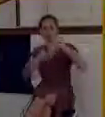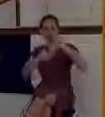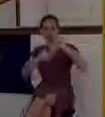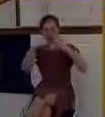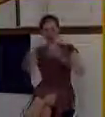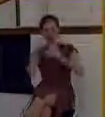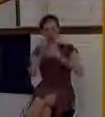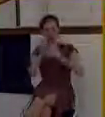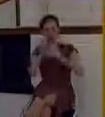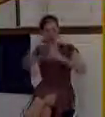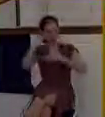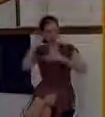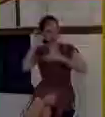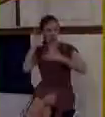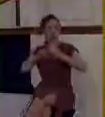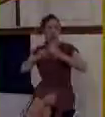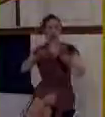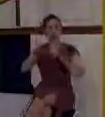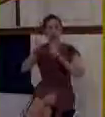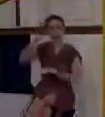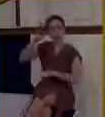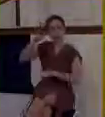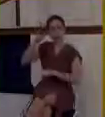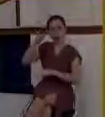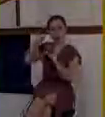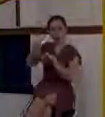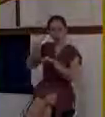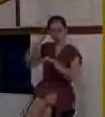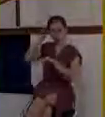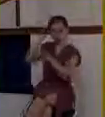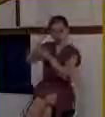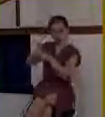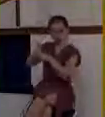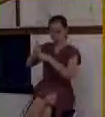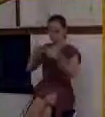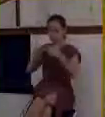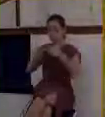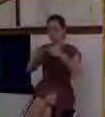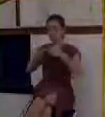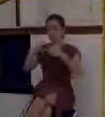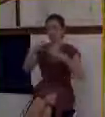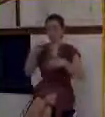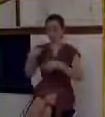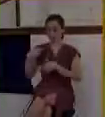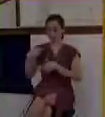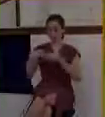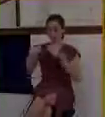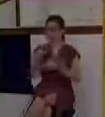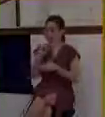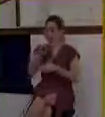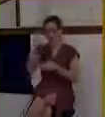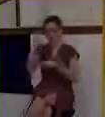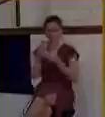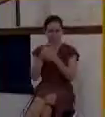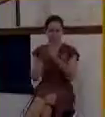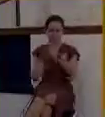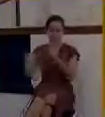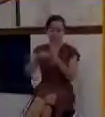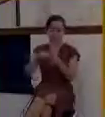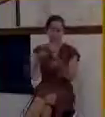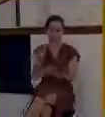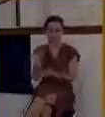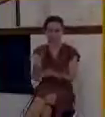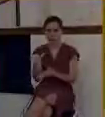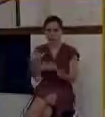Sadducees did not believe in life after death. They did not believe in the resurrection. And that preconceived belief that they